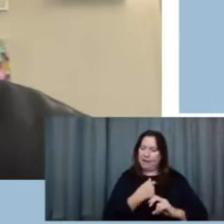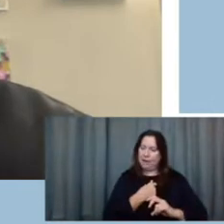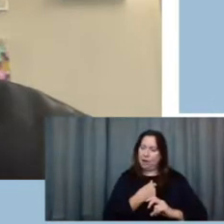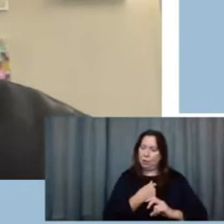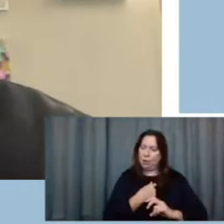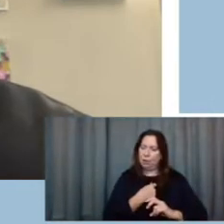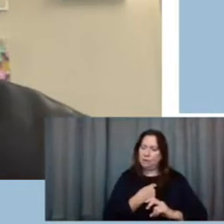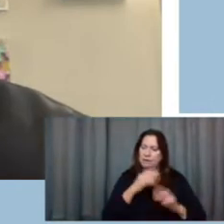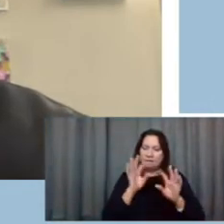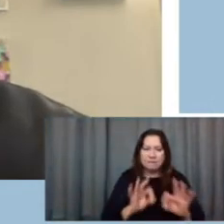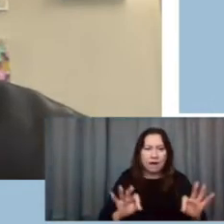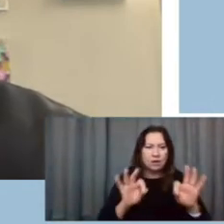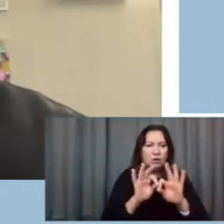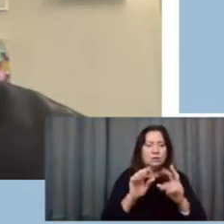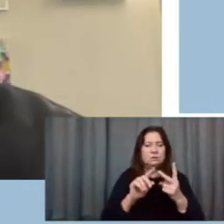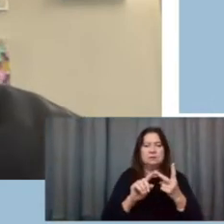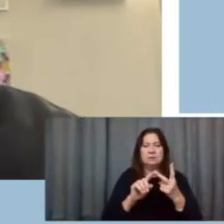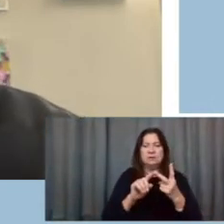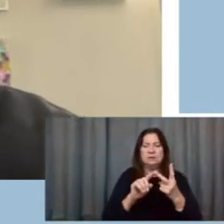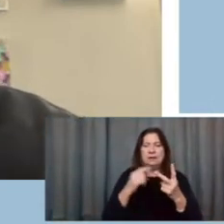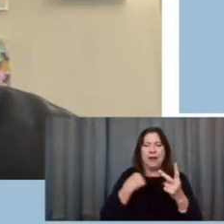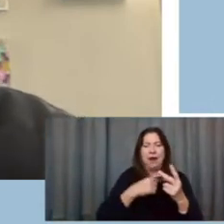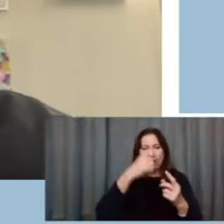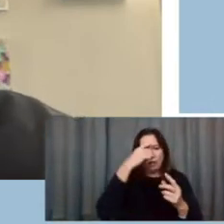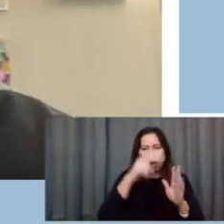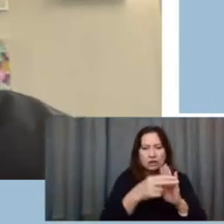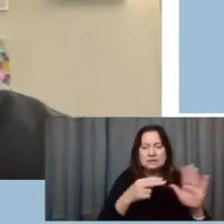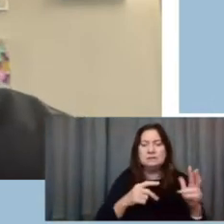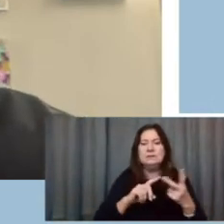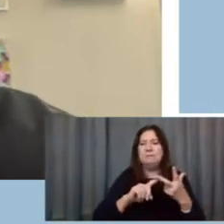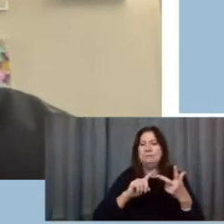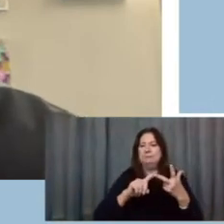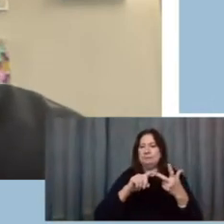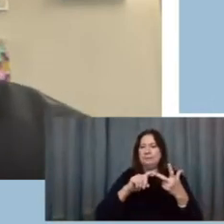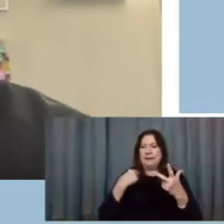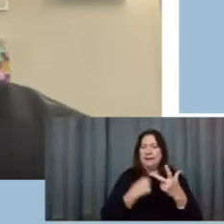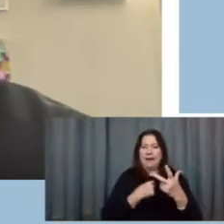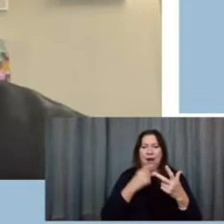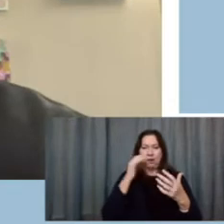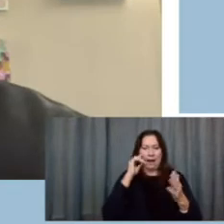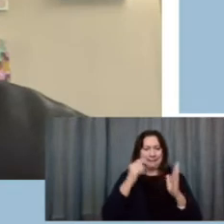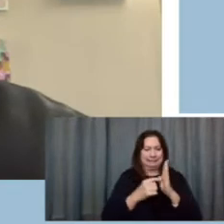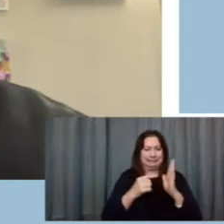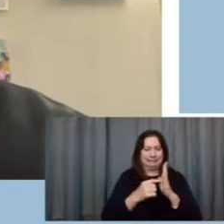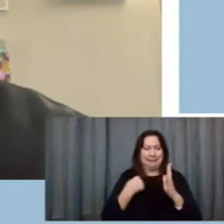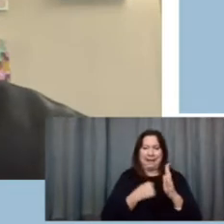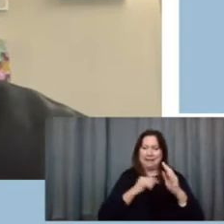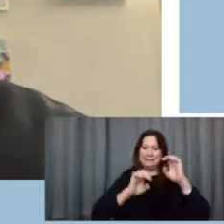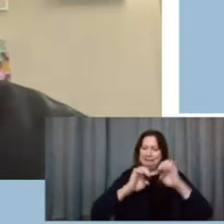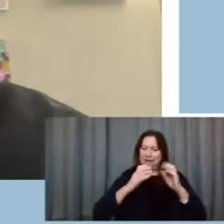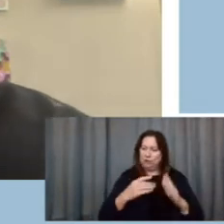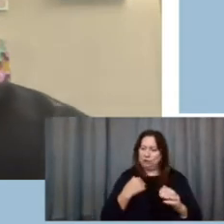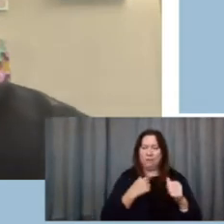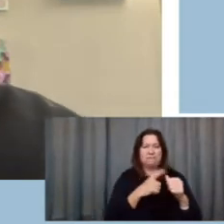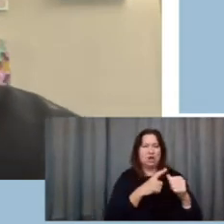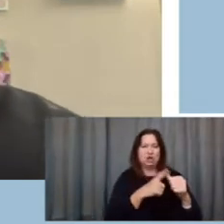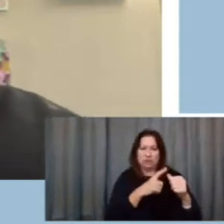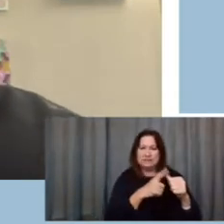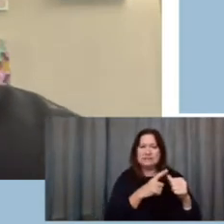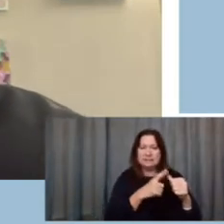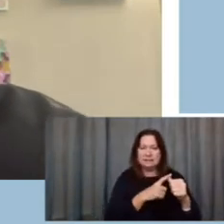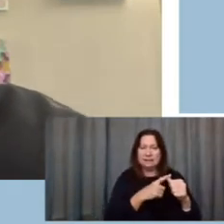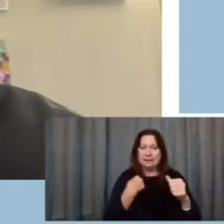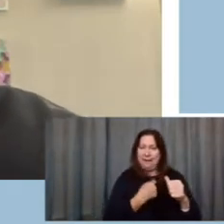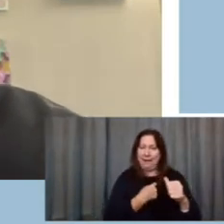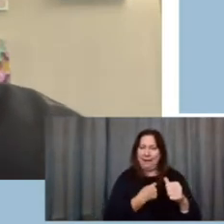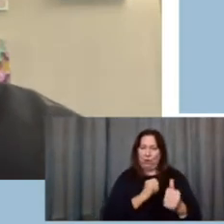identities. Hazel Simonet has said that, as researchers, as evaluators, we are the first instrument, right? So all of our